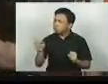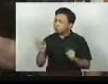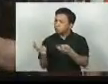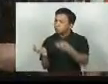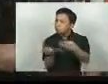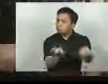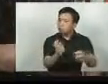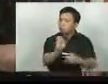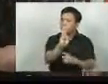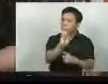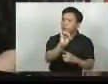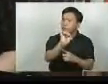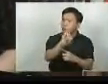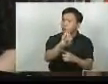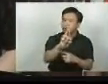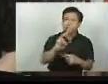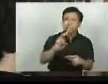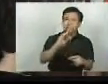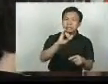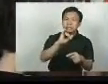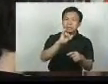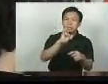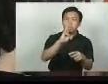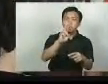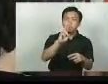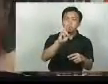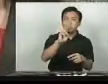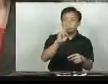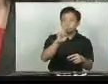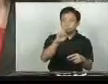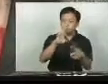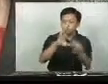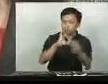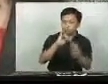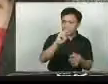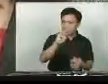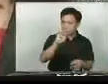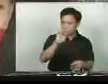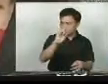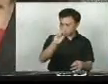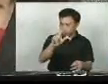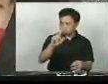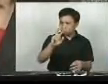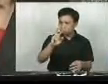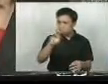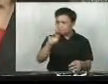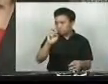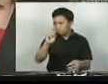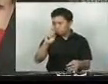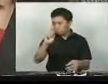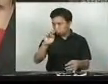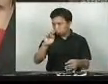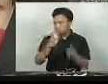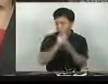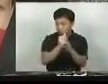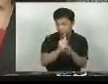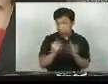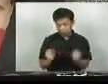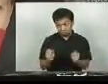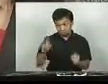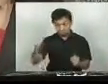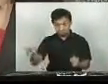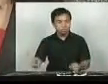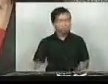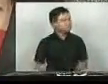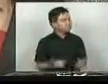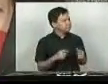Internal Revenue guidelines? Yes, actually, QuickBooks is also one. they are also can be